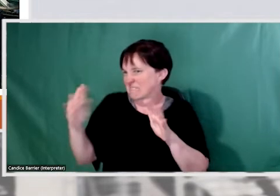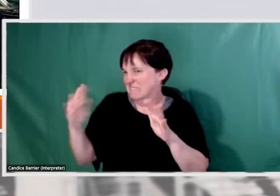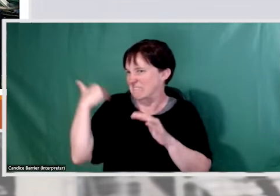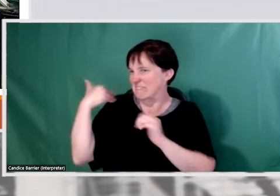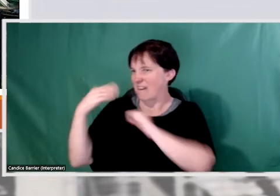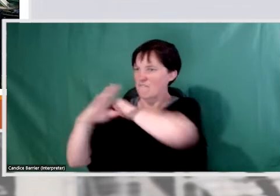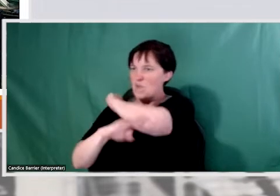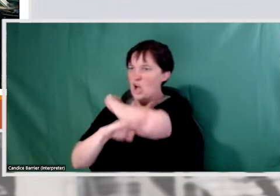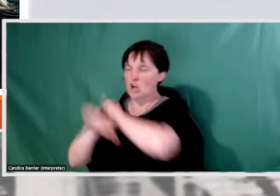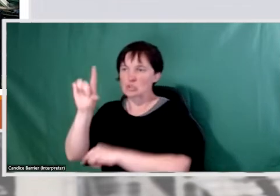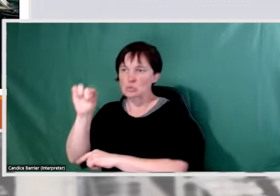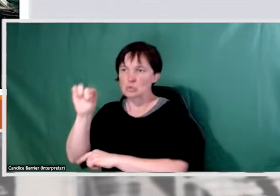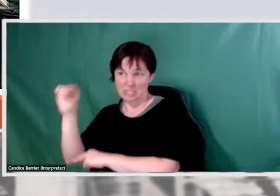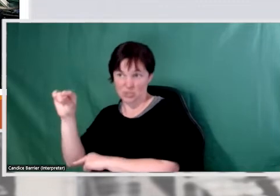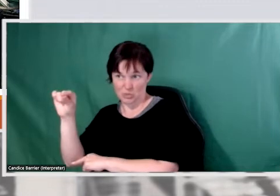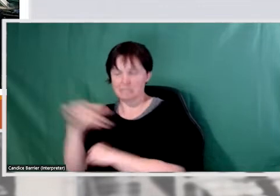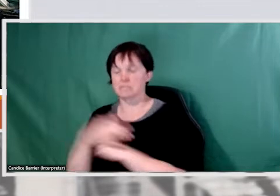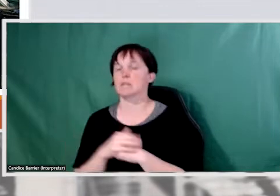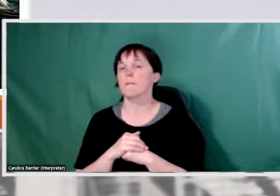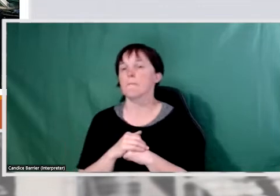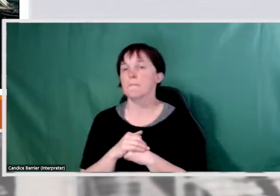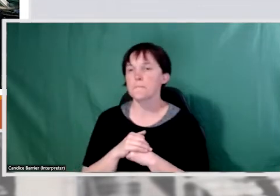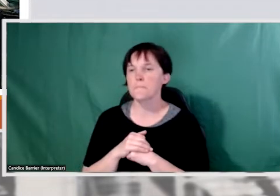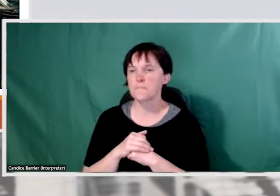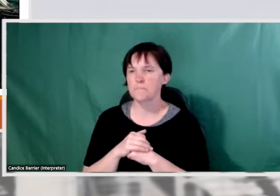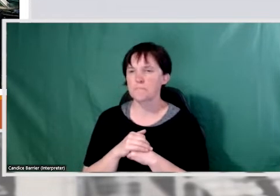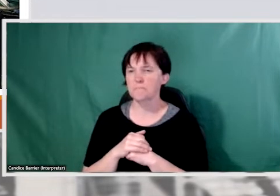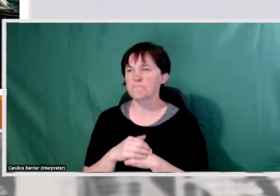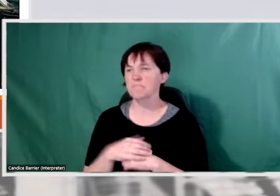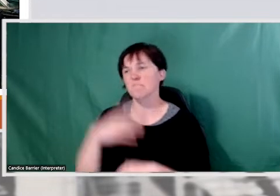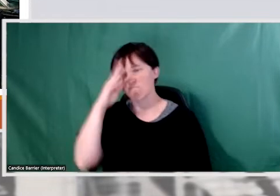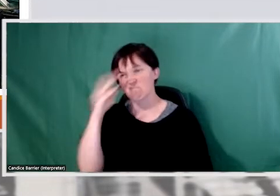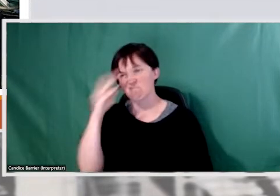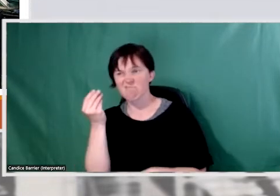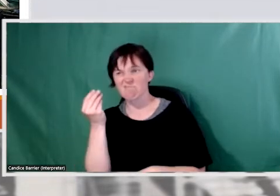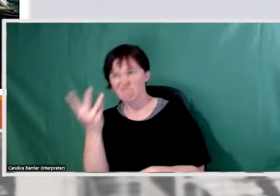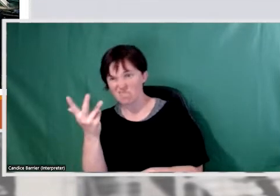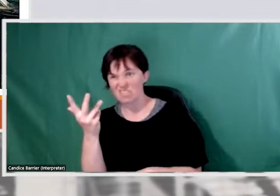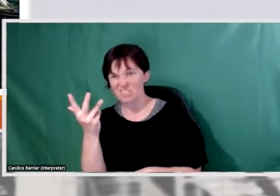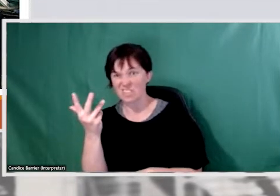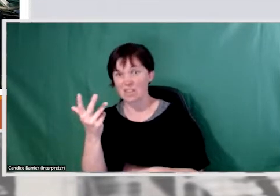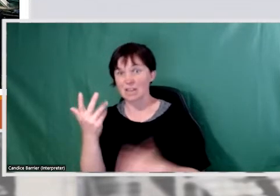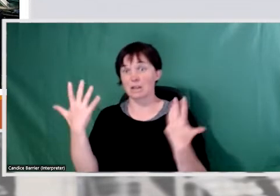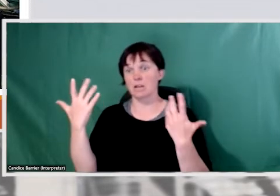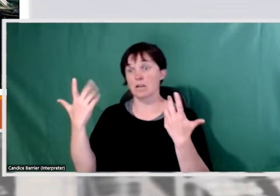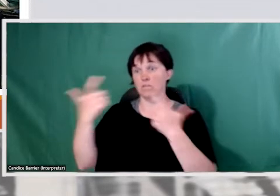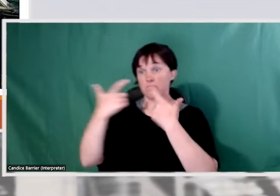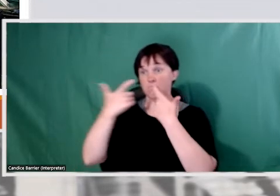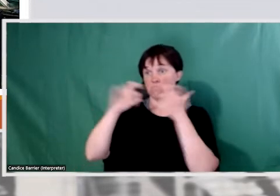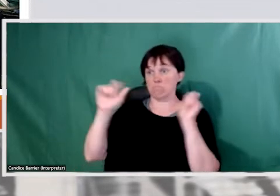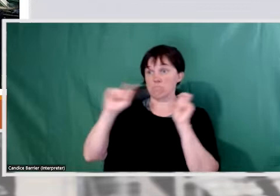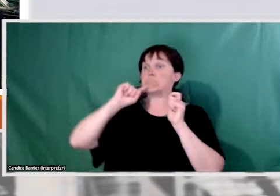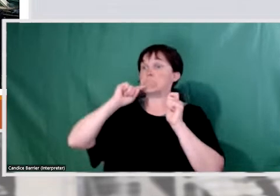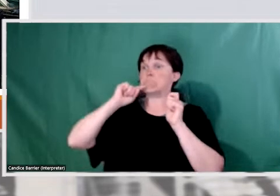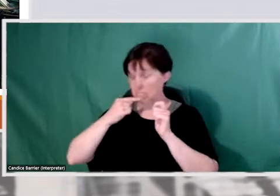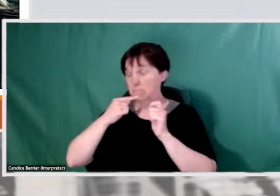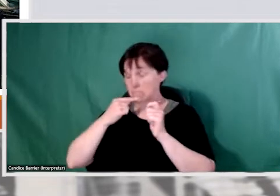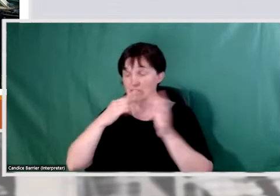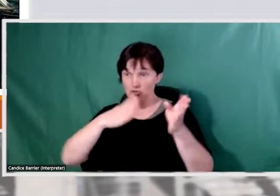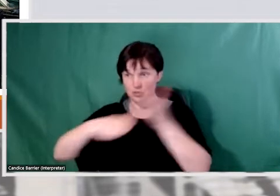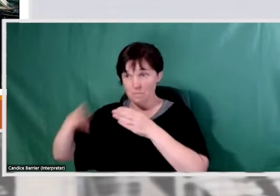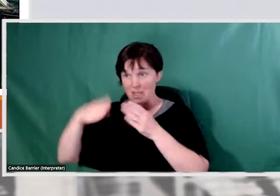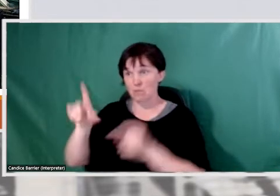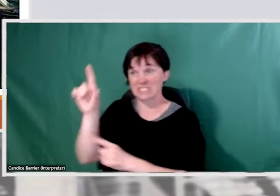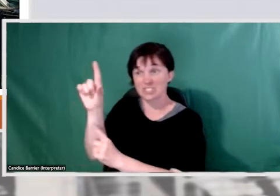2020. I think it's to note that, a master plan for Whiteman Park was actually completed in the winter of